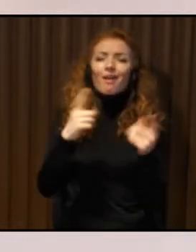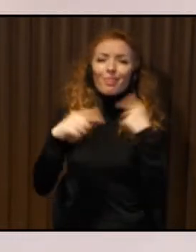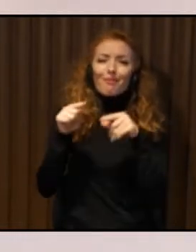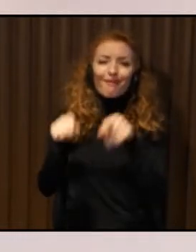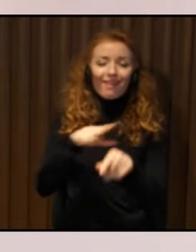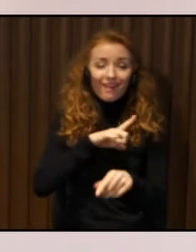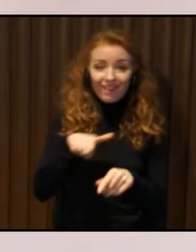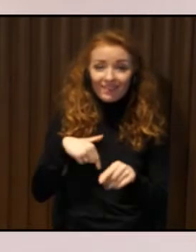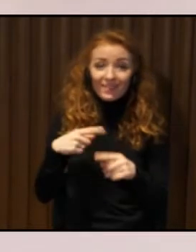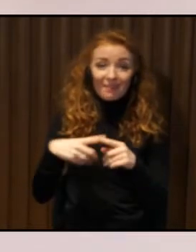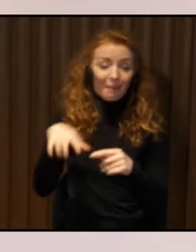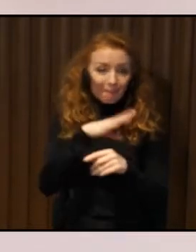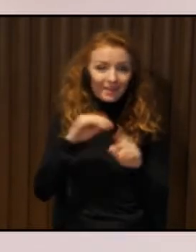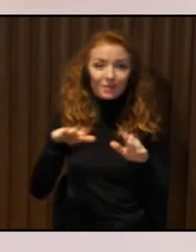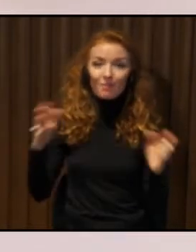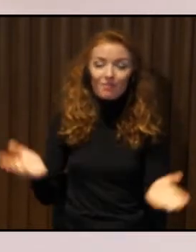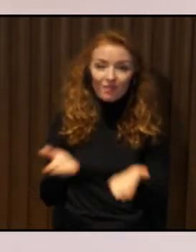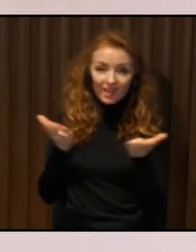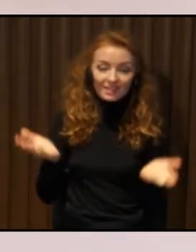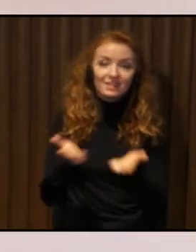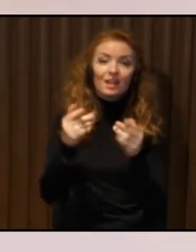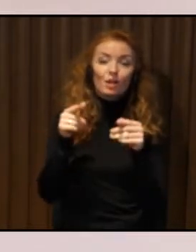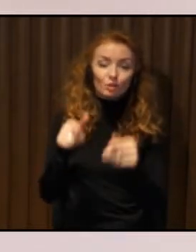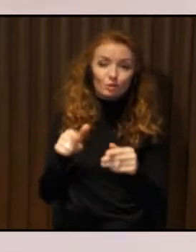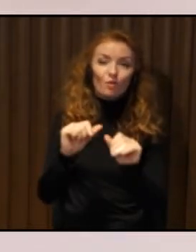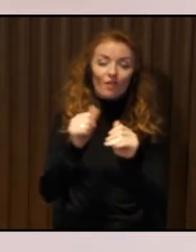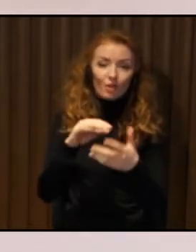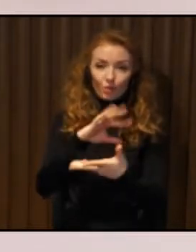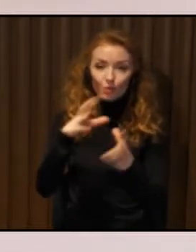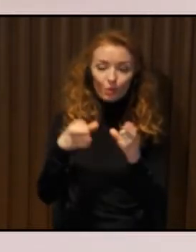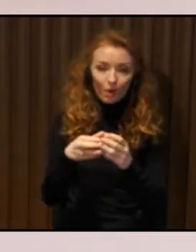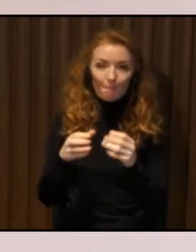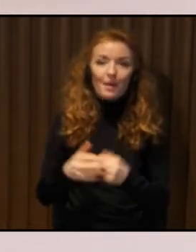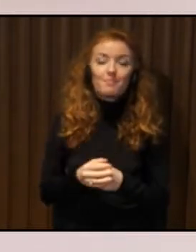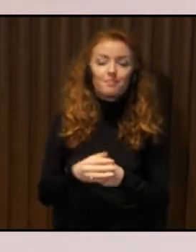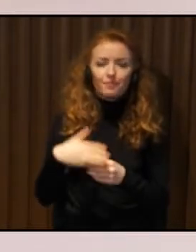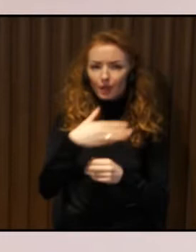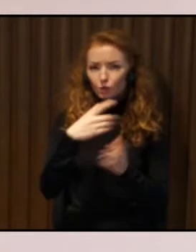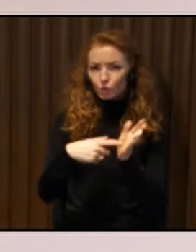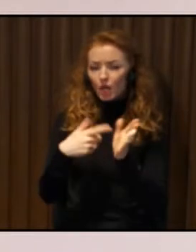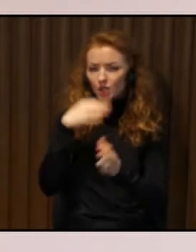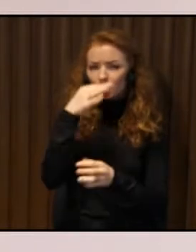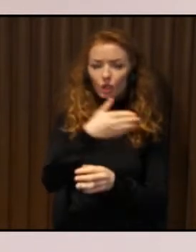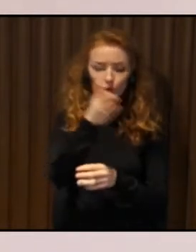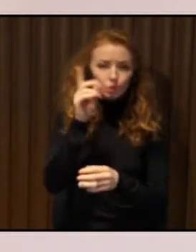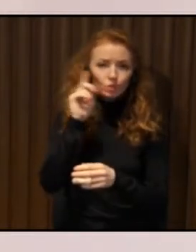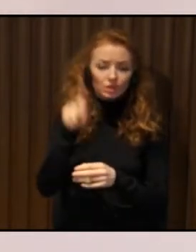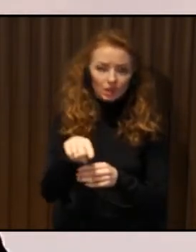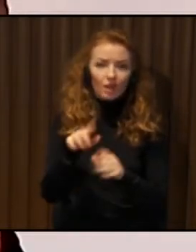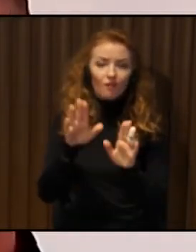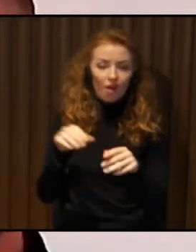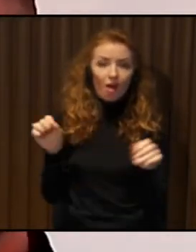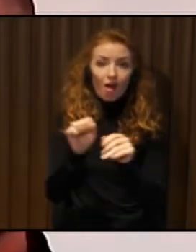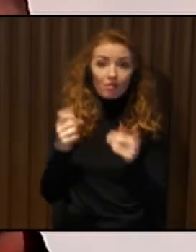together, it will be even better. And you know it yourself, it's very quick to fly over back to Latvia again, and then